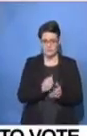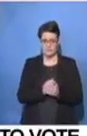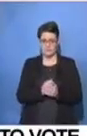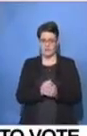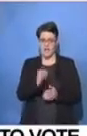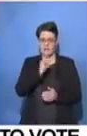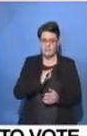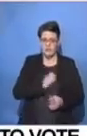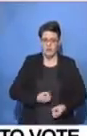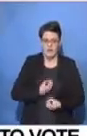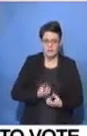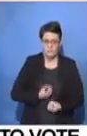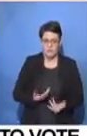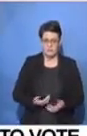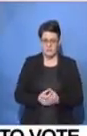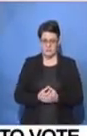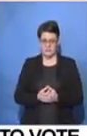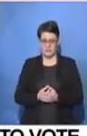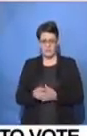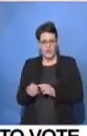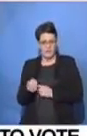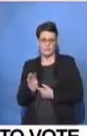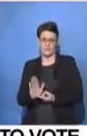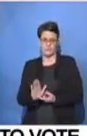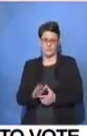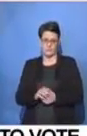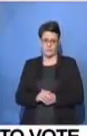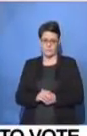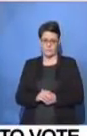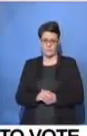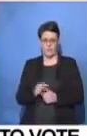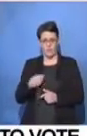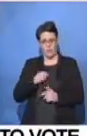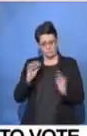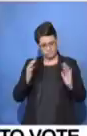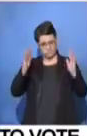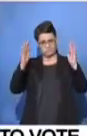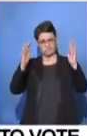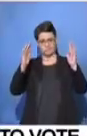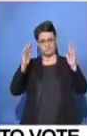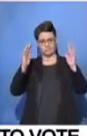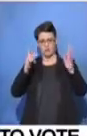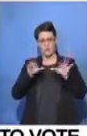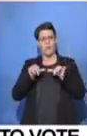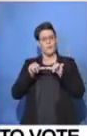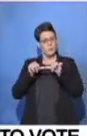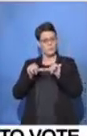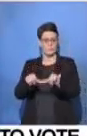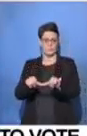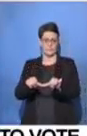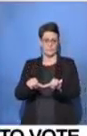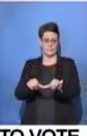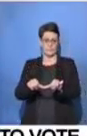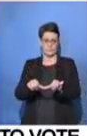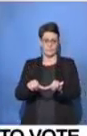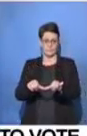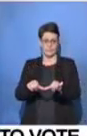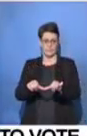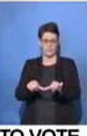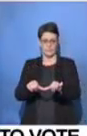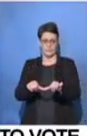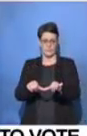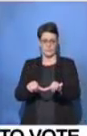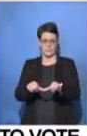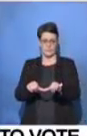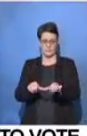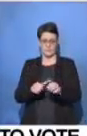integrity demonstrated, we implore the mission to continue, we